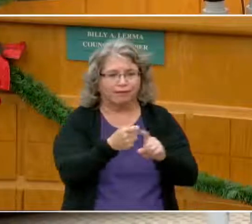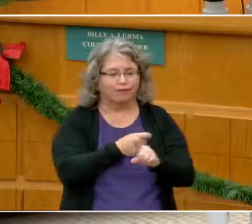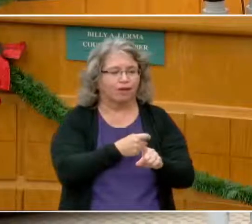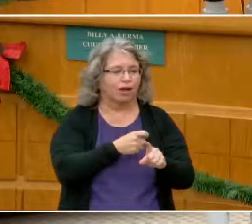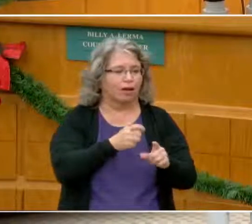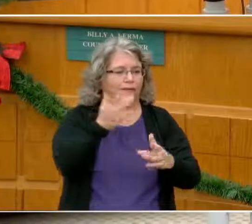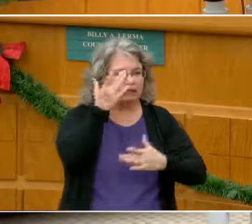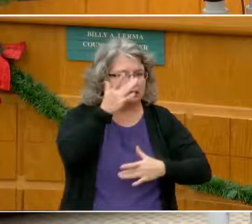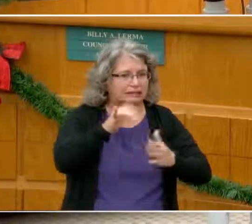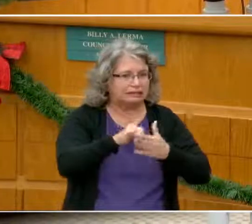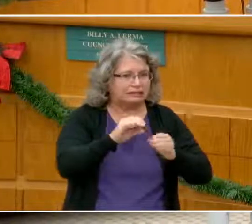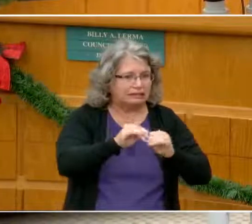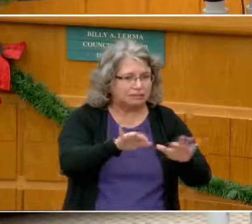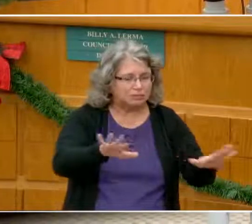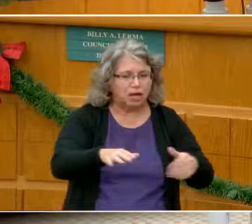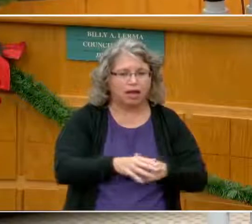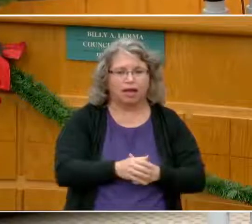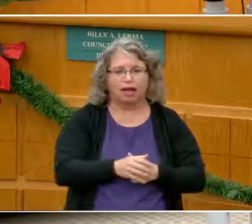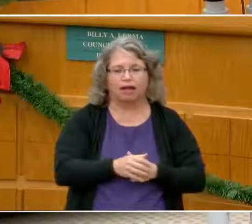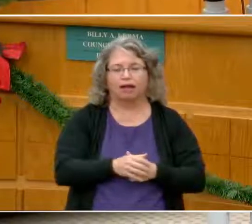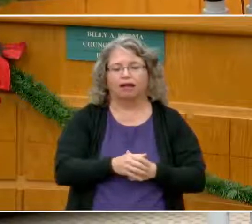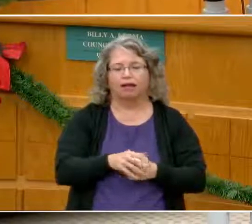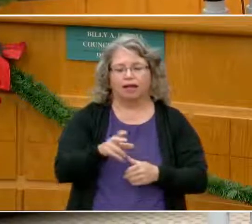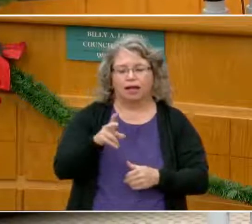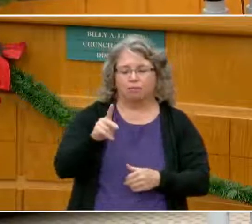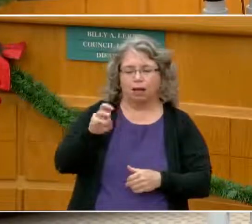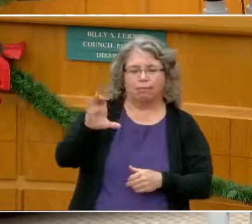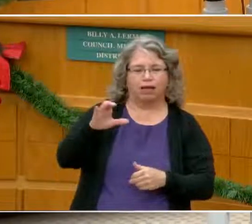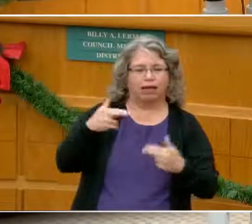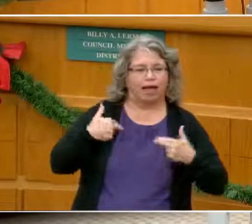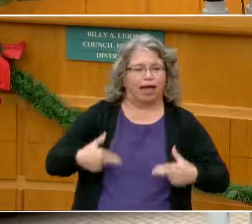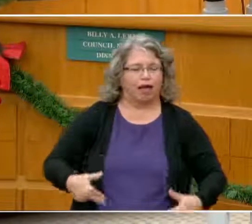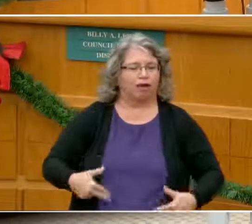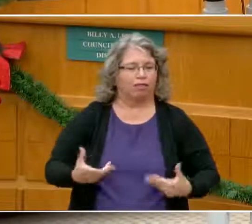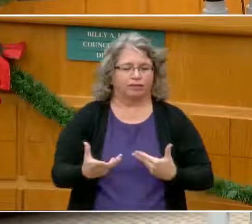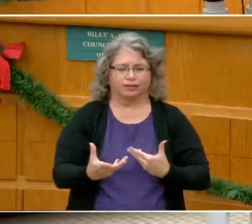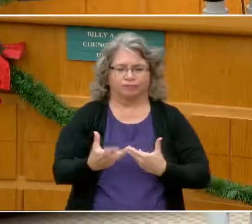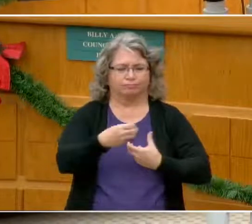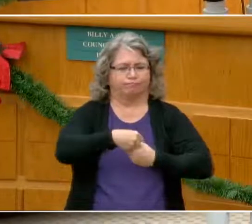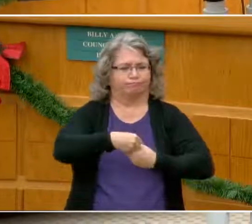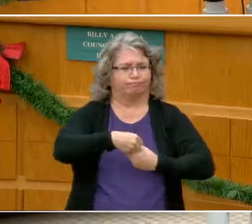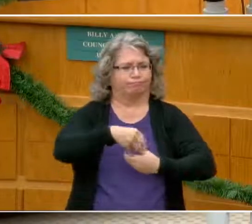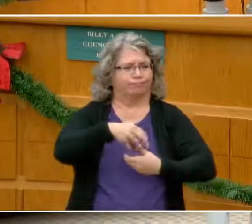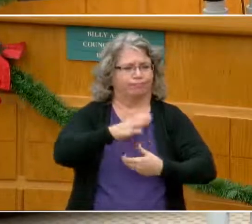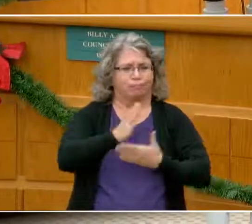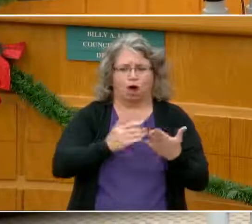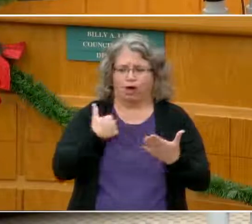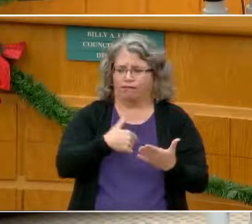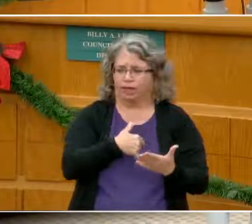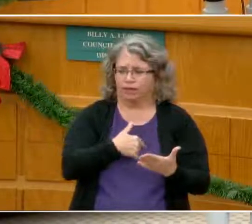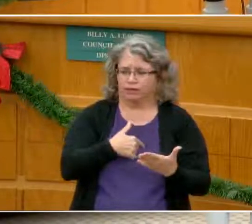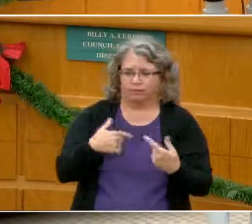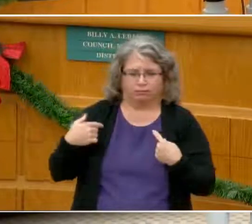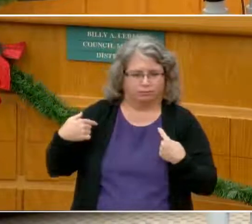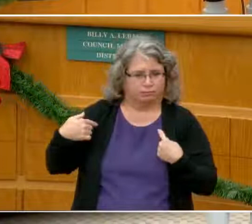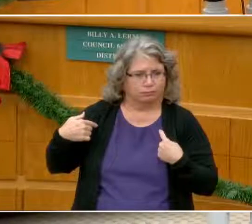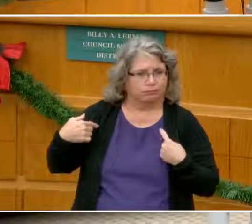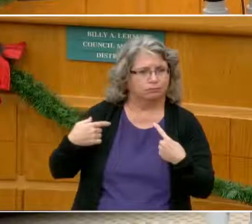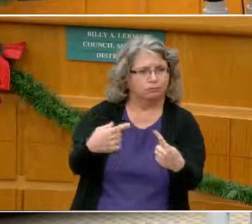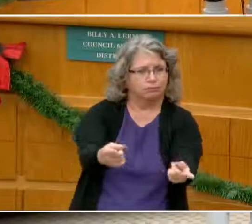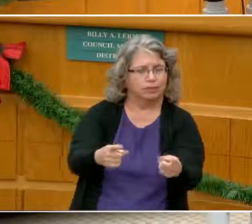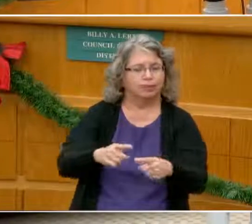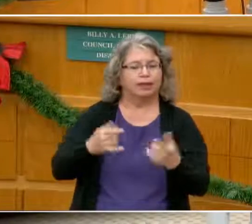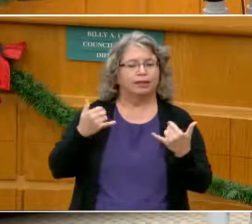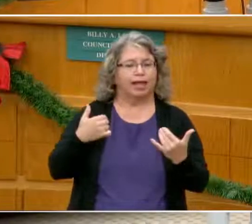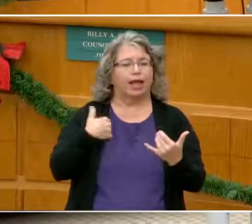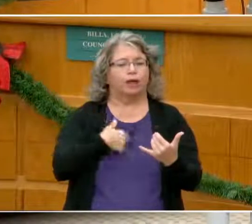and public messaging. You see, public health has been a part of us this entire time. It's just that now we need them more than